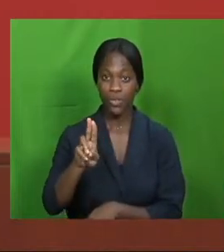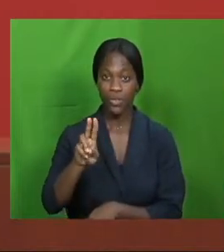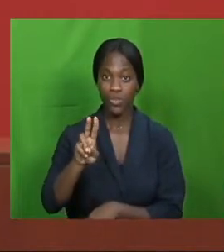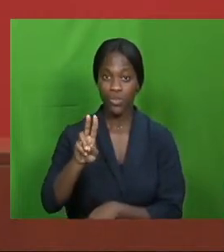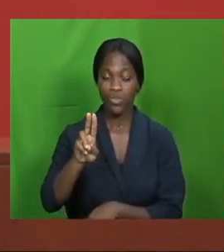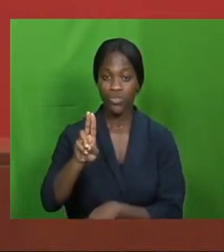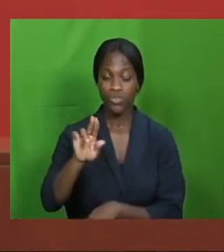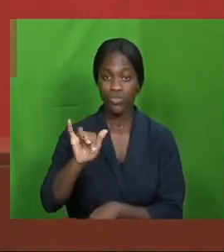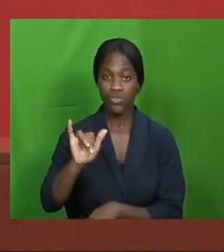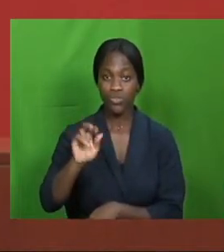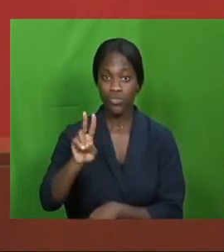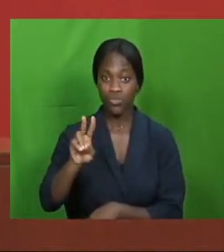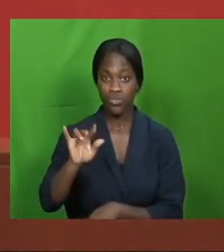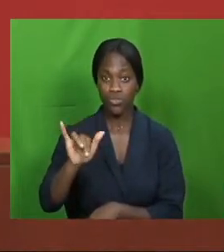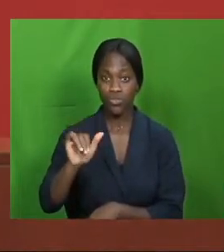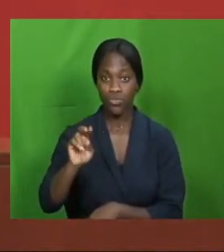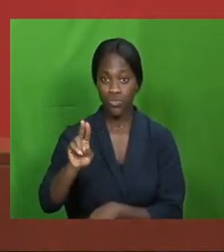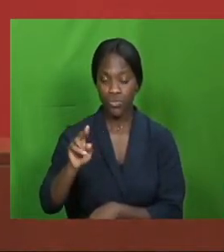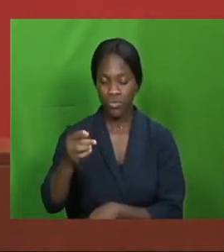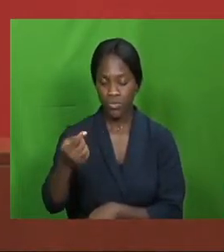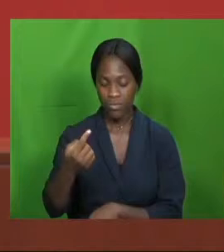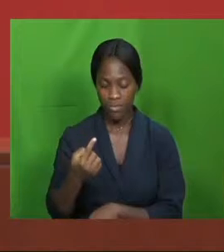he was around yesterday.